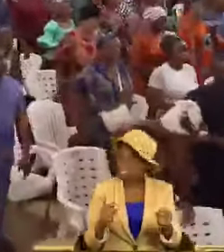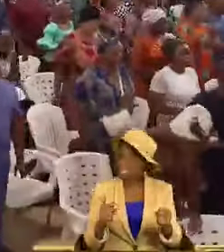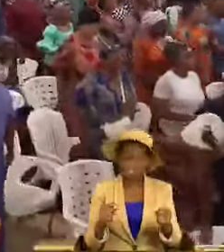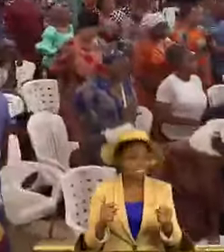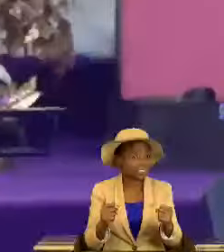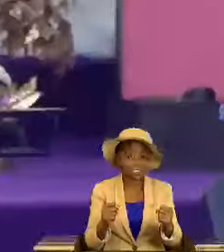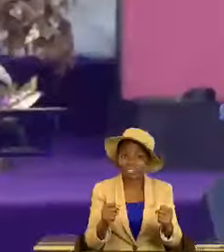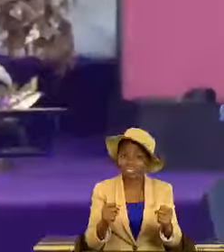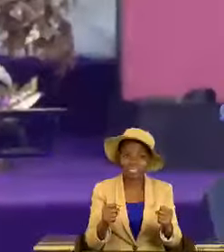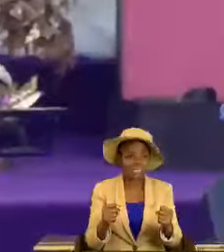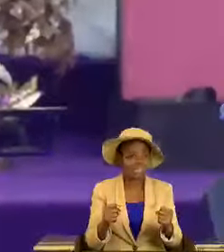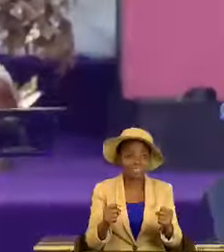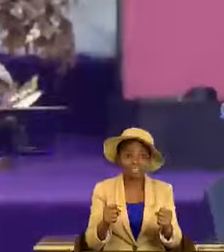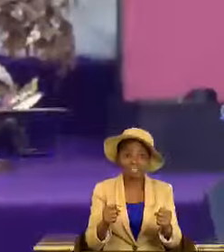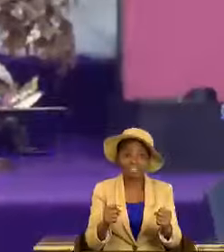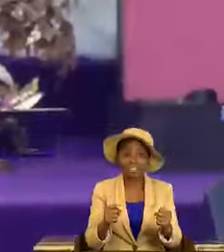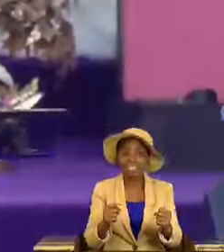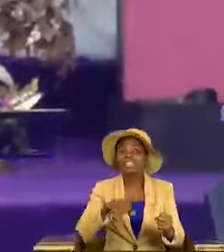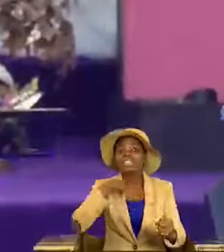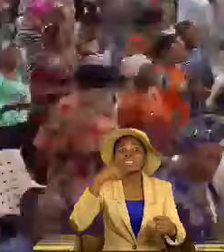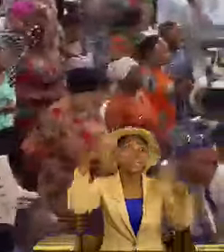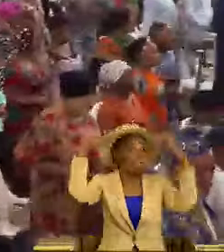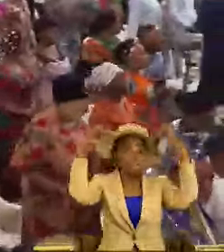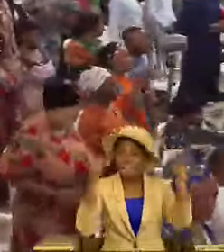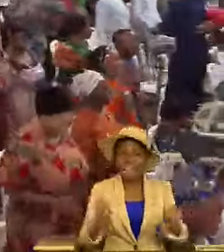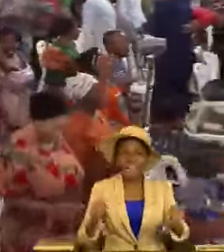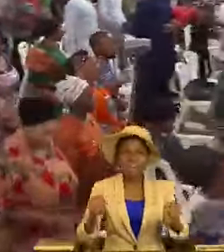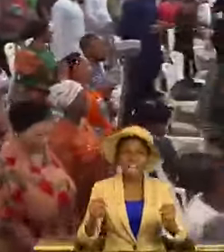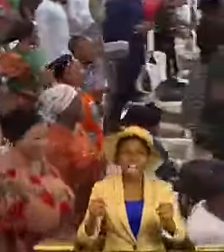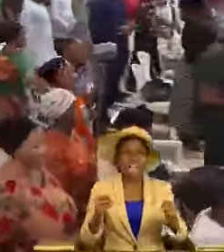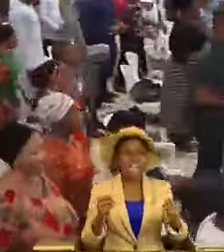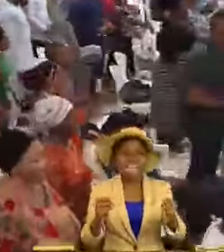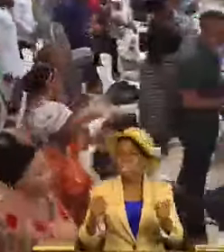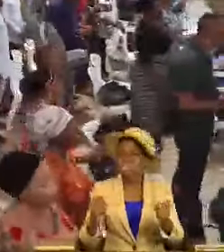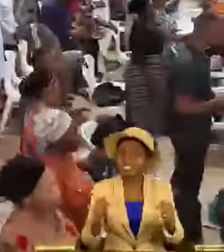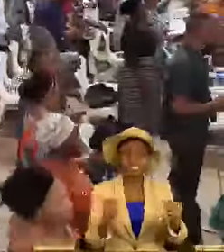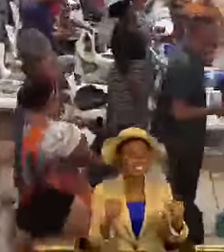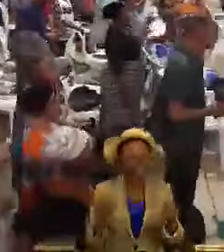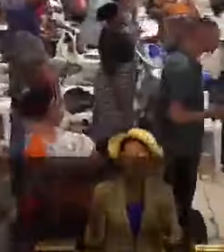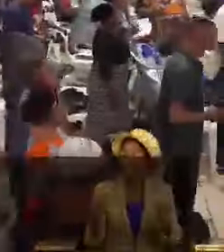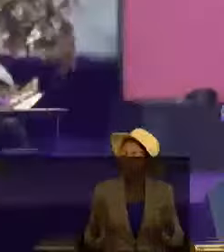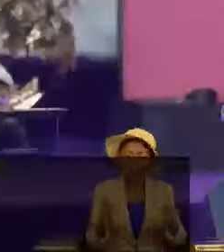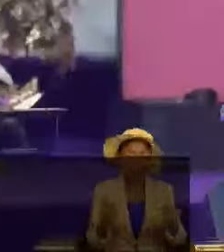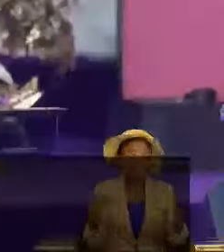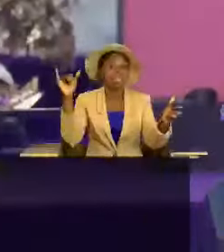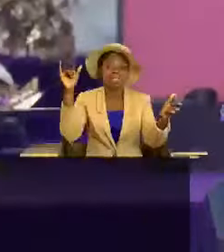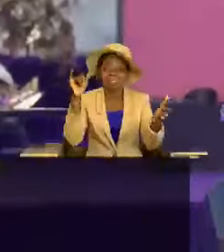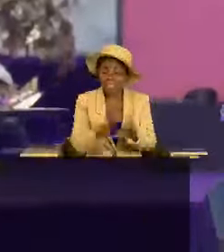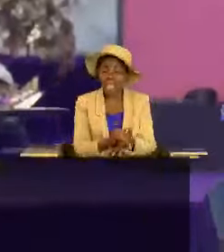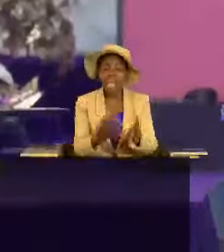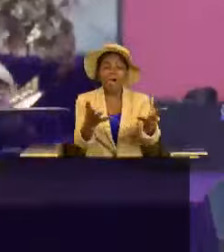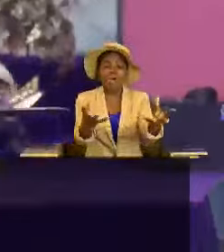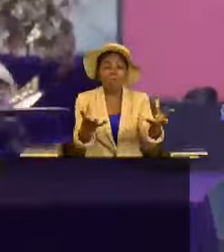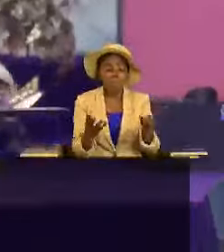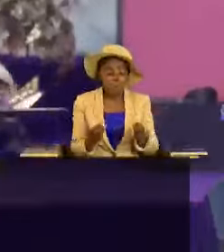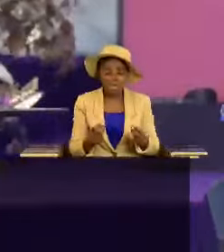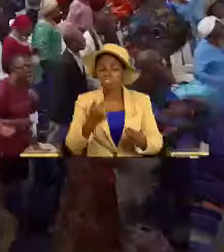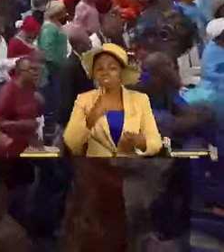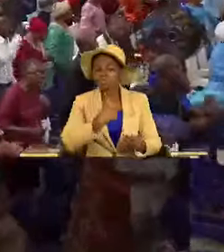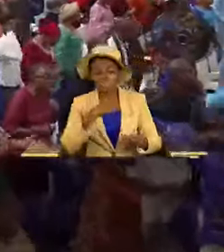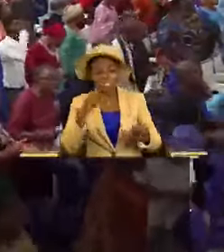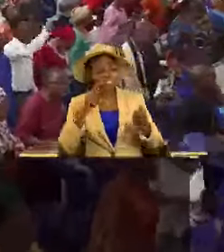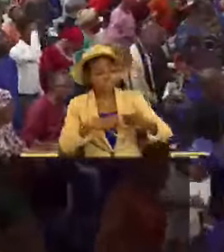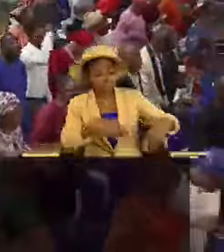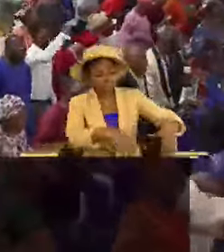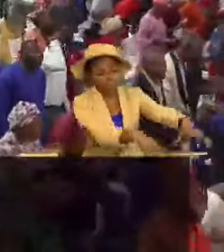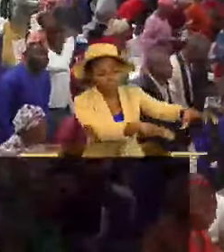say you can do better than that that wants me to bury my